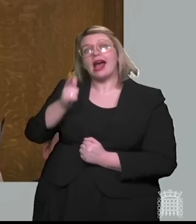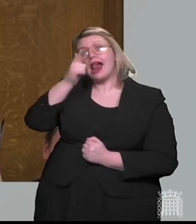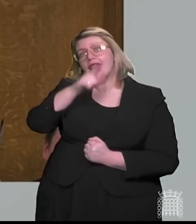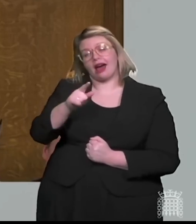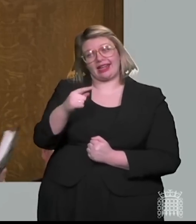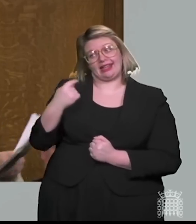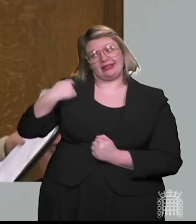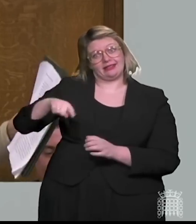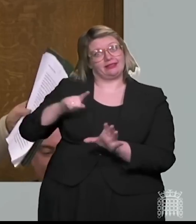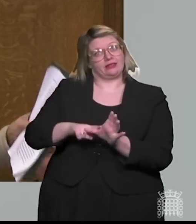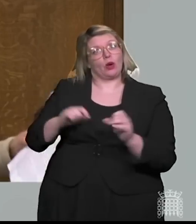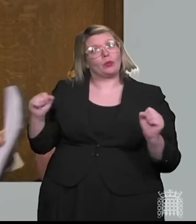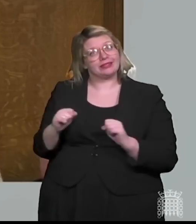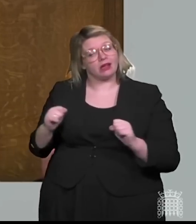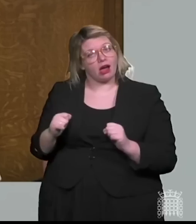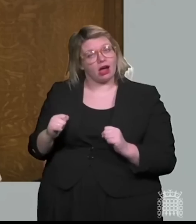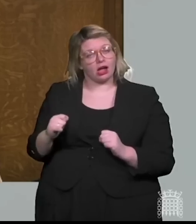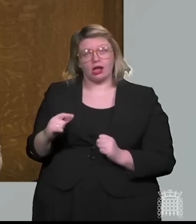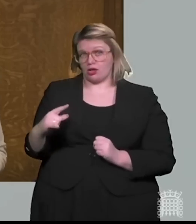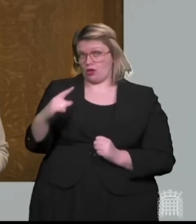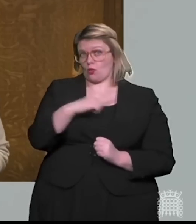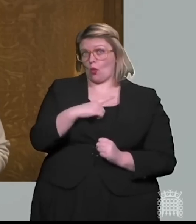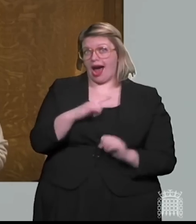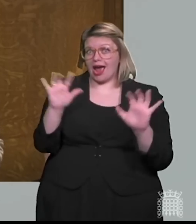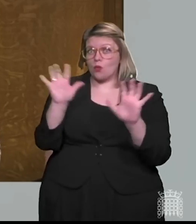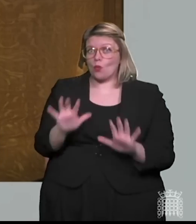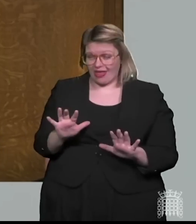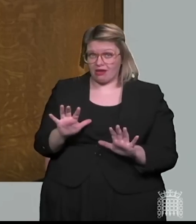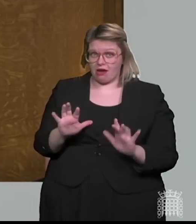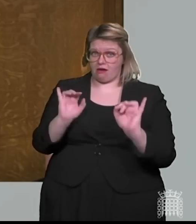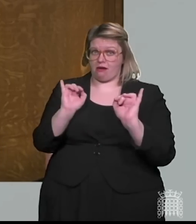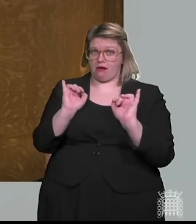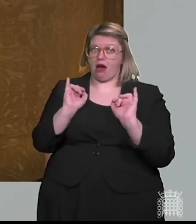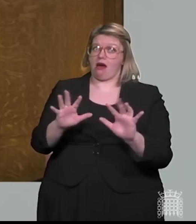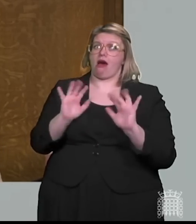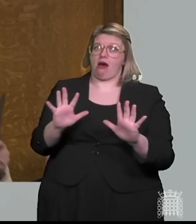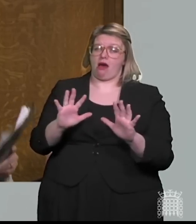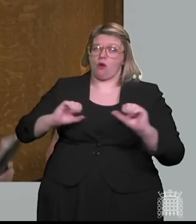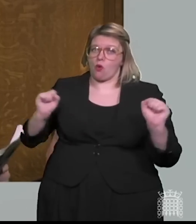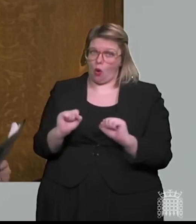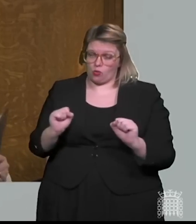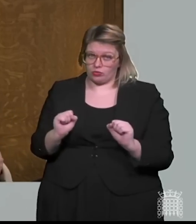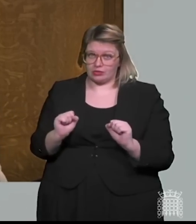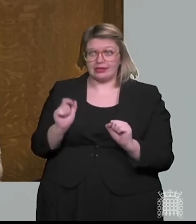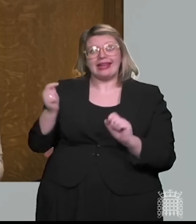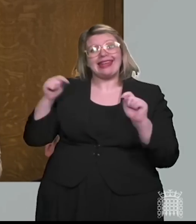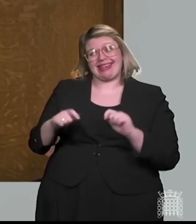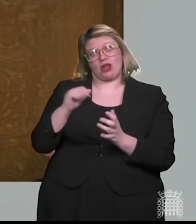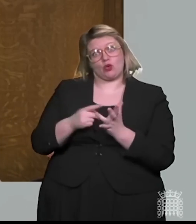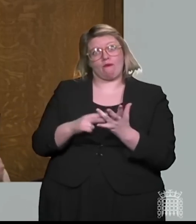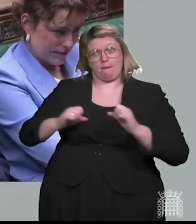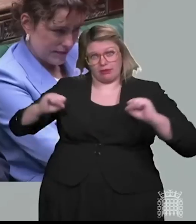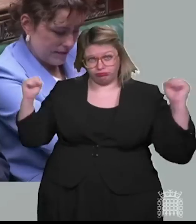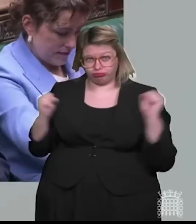this winter because the weather has been a lot warmer than when he stood here in